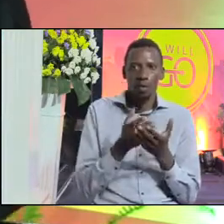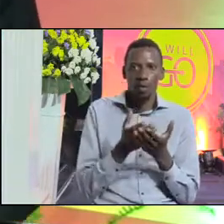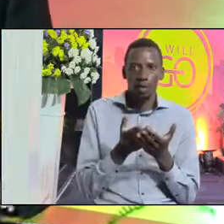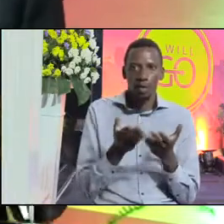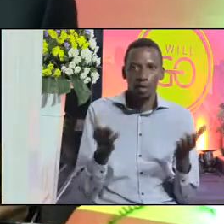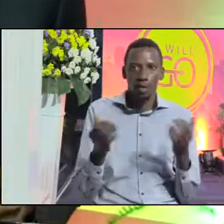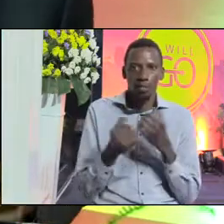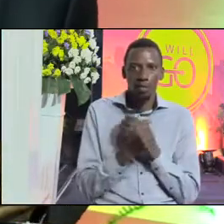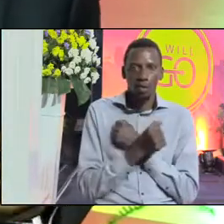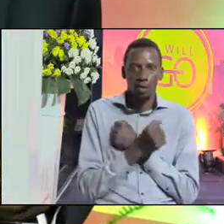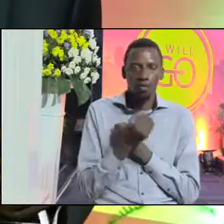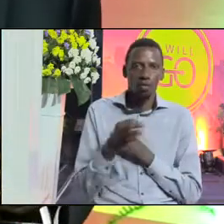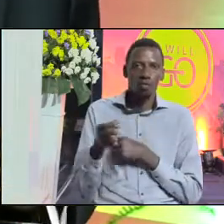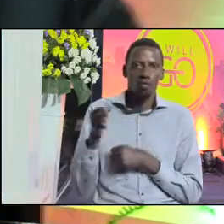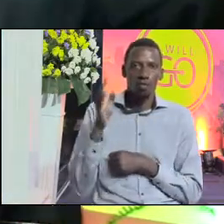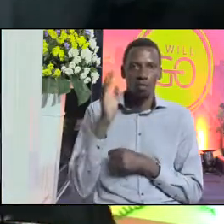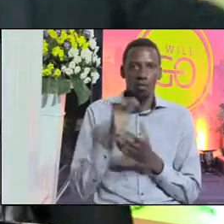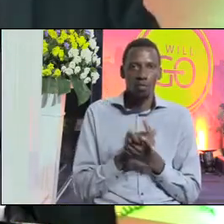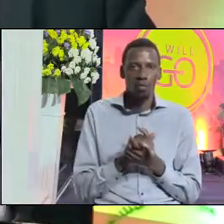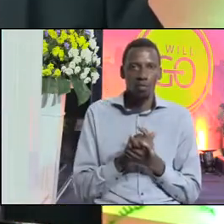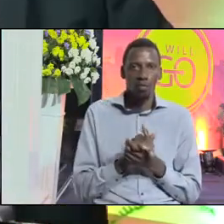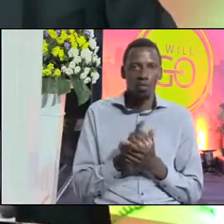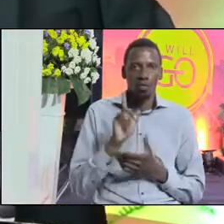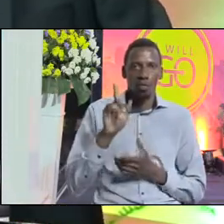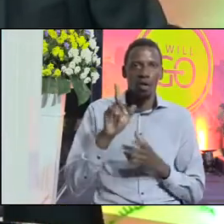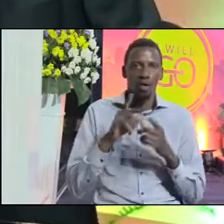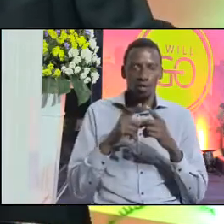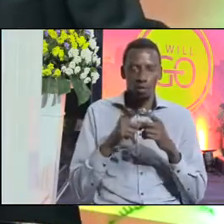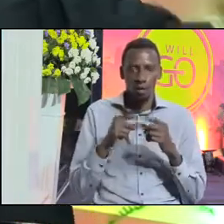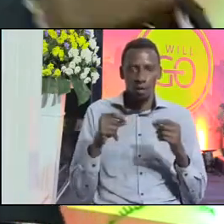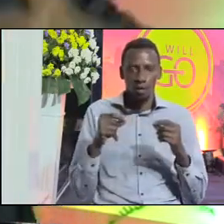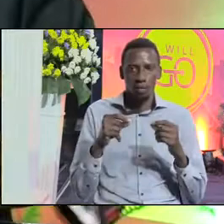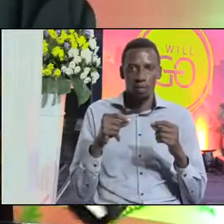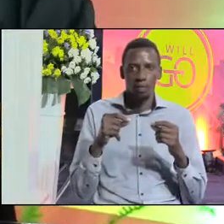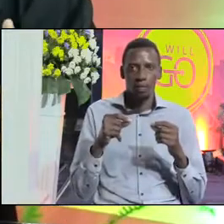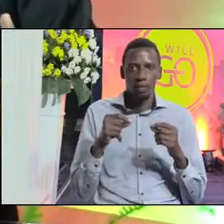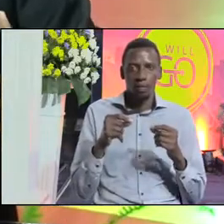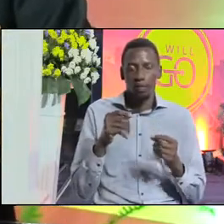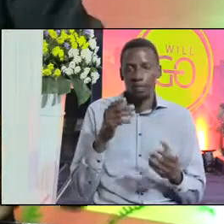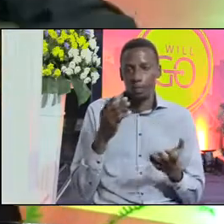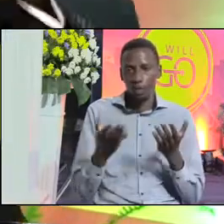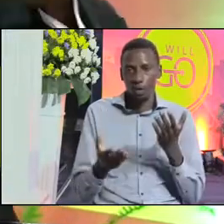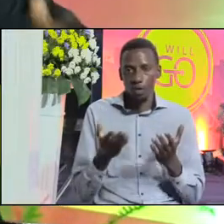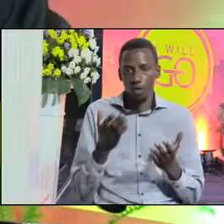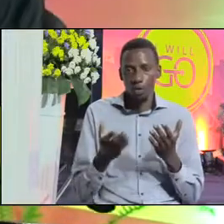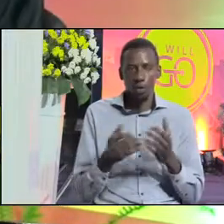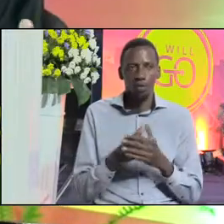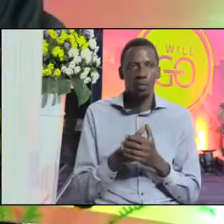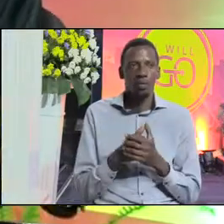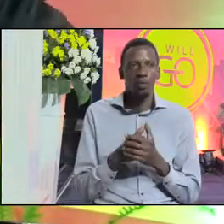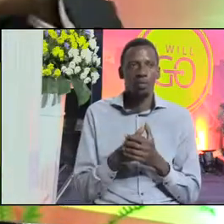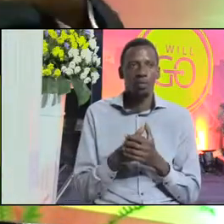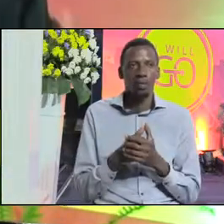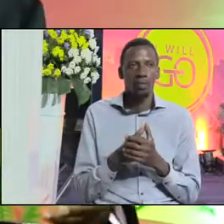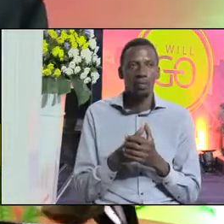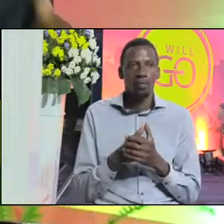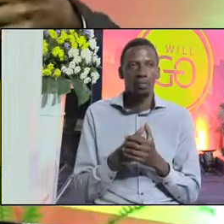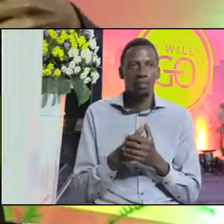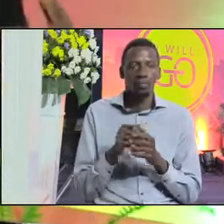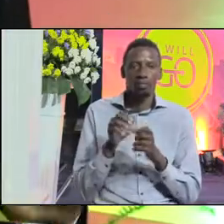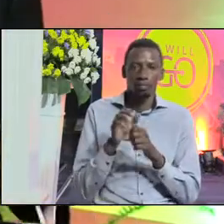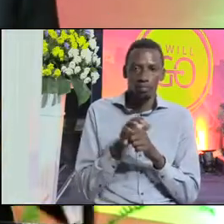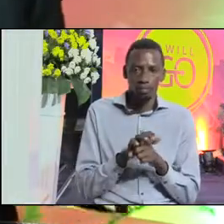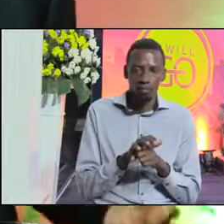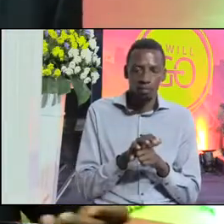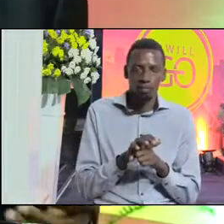the beloved of God. What a word! Although ostracized by fellow Jews